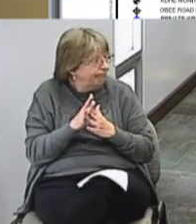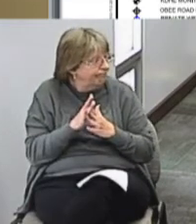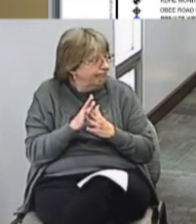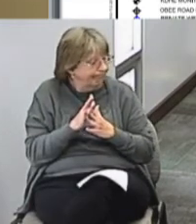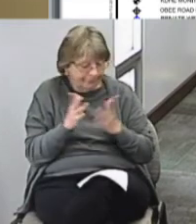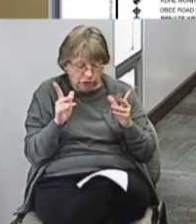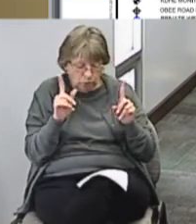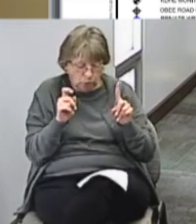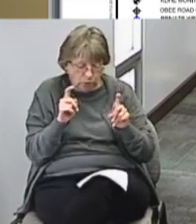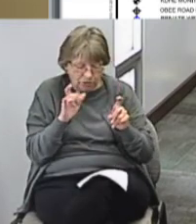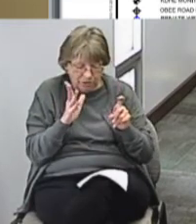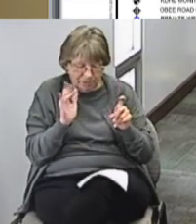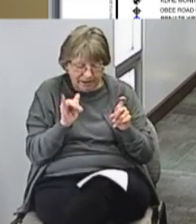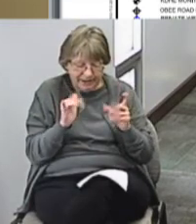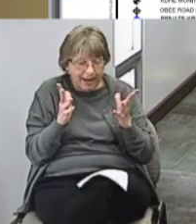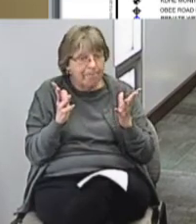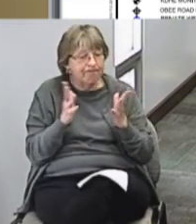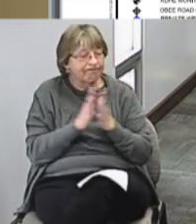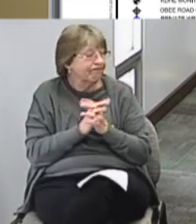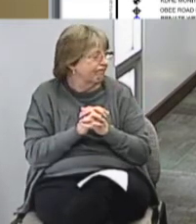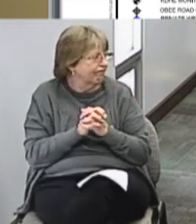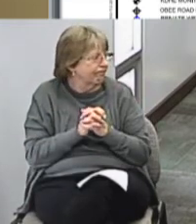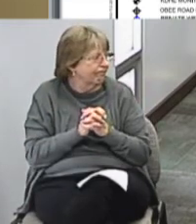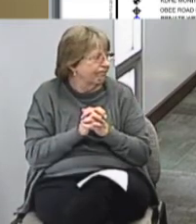the Obie Road Superfund site?